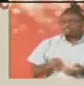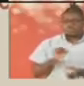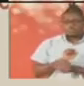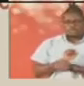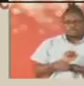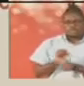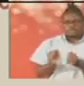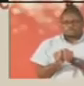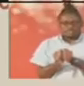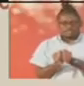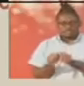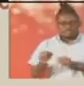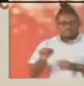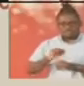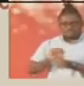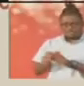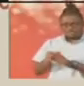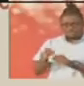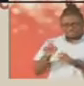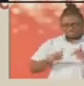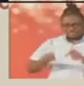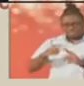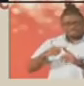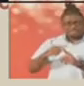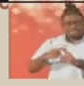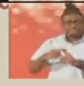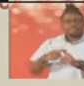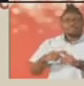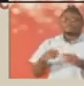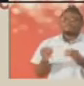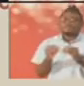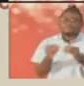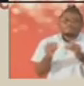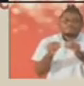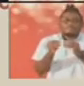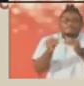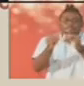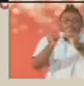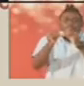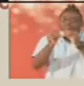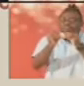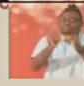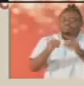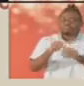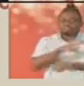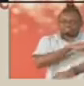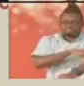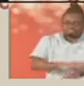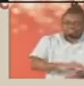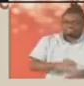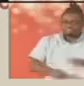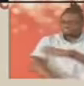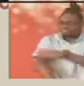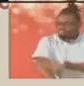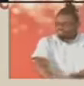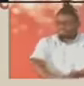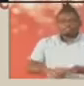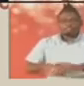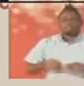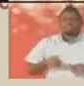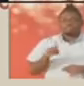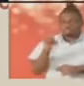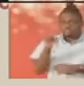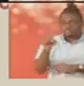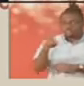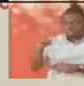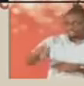positive patients in ICU, they would wear way more than what we would, but what we are required to wear are the masks. And